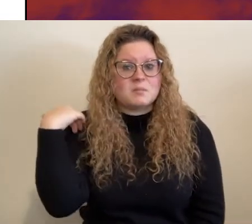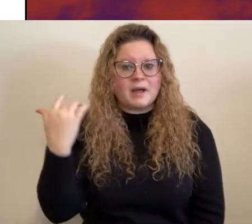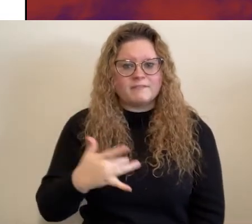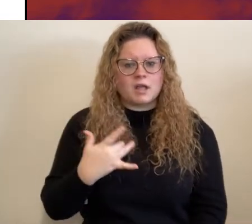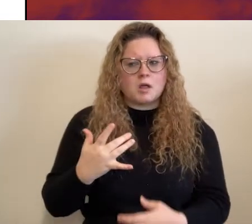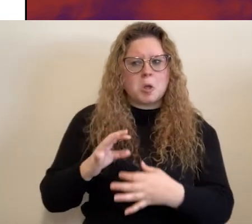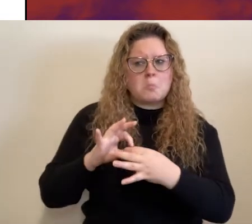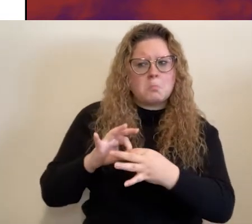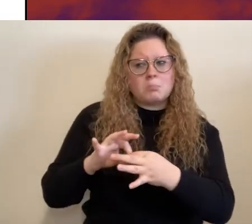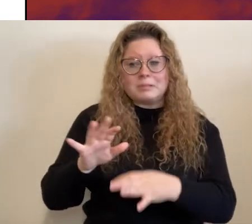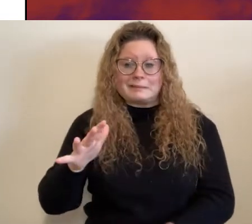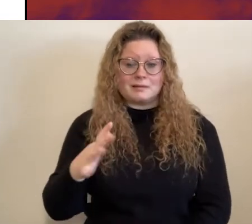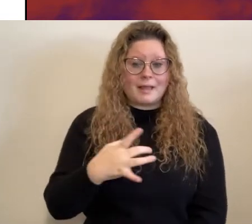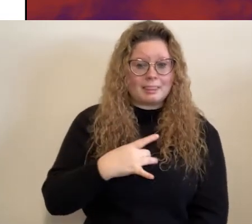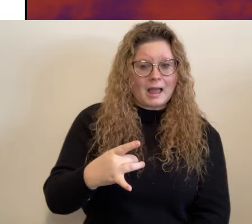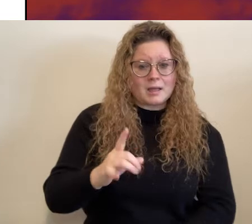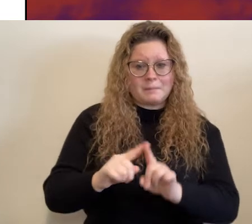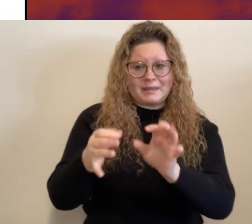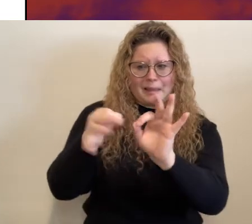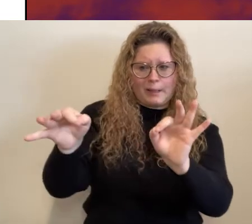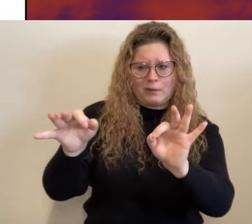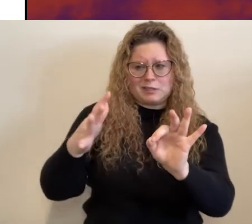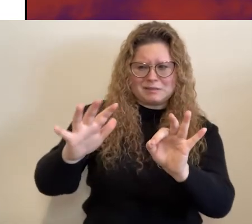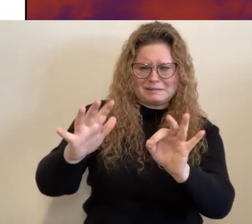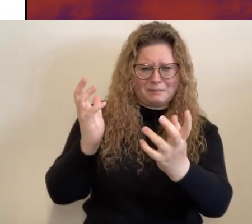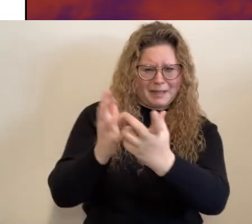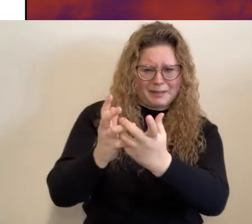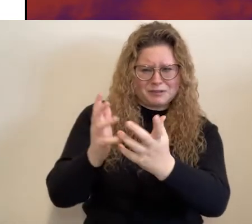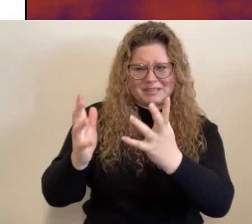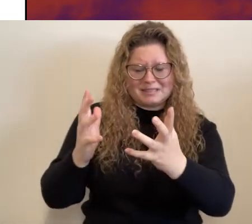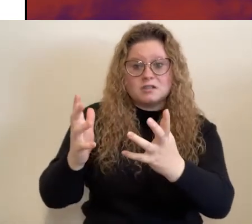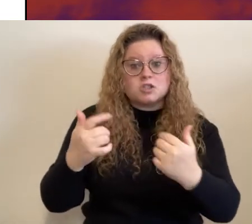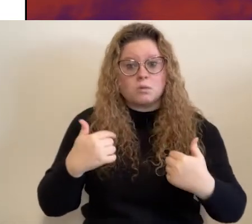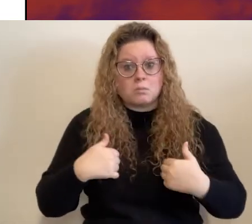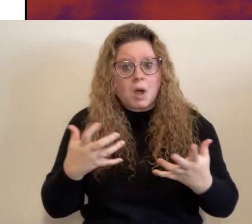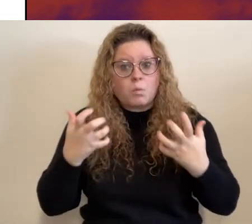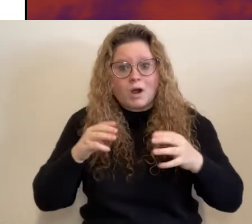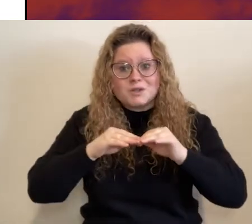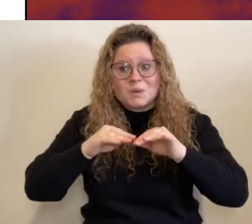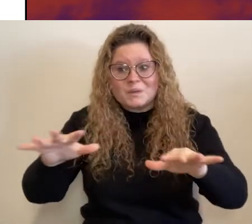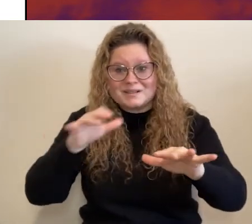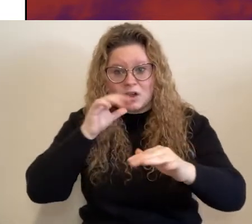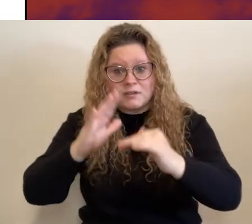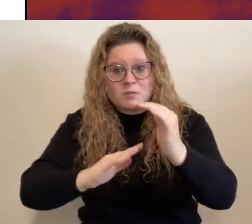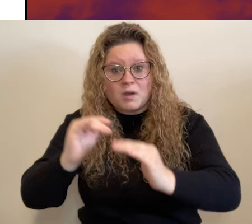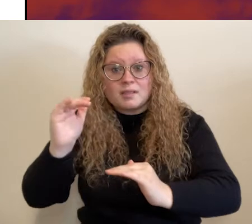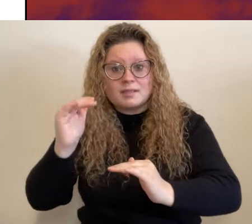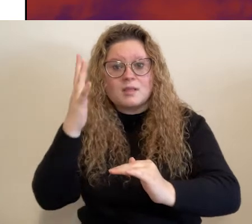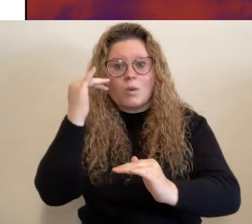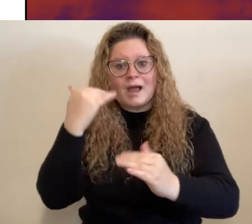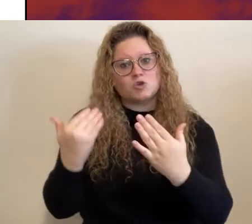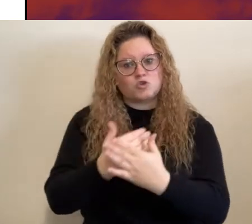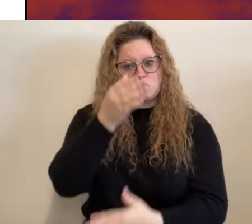haven't heard that language around it. So we do want to make people uncomfortable just by bringing in new concepts, because that